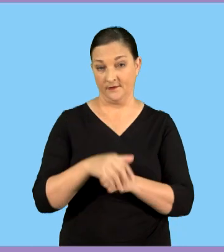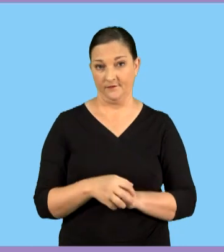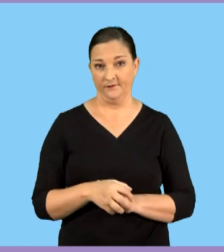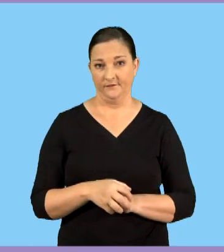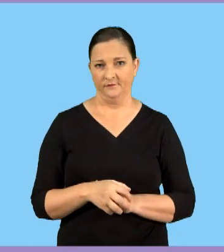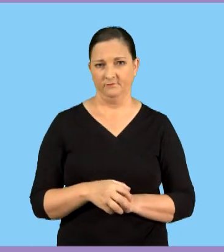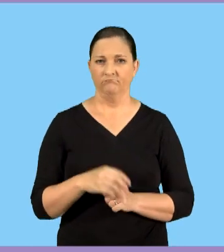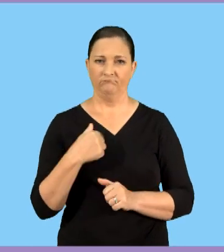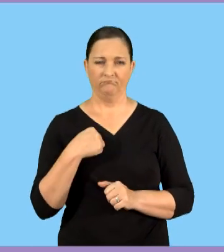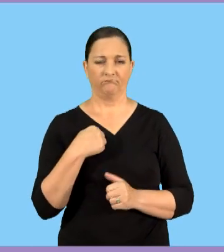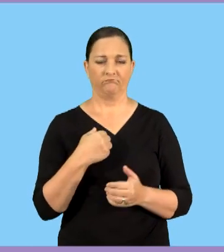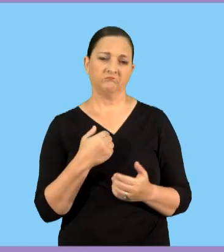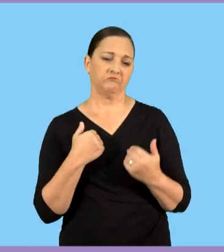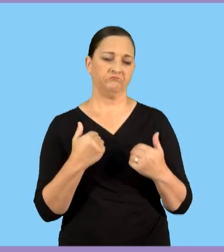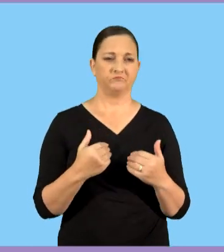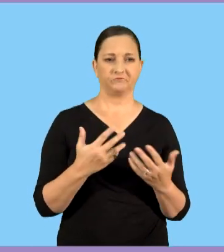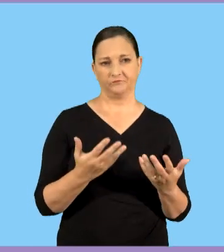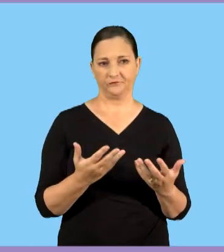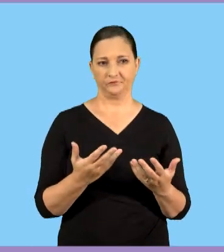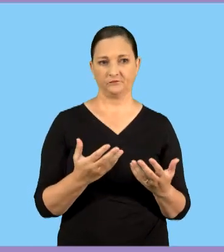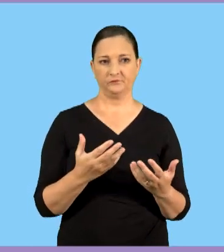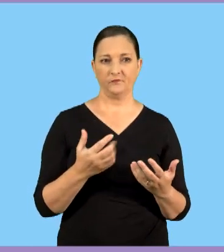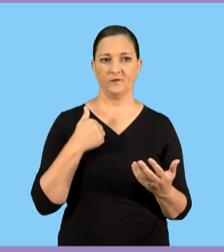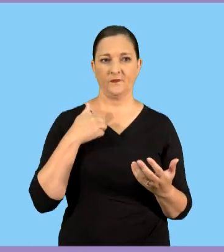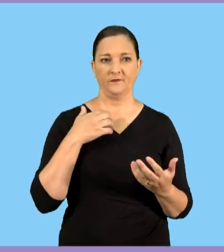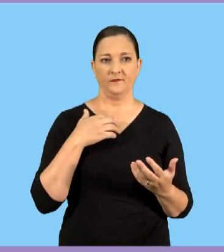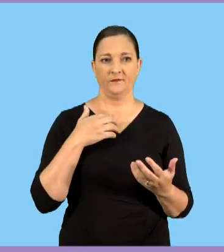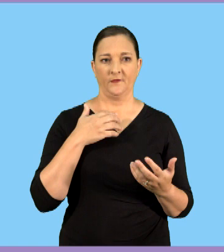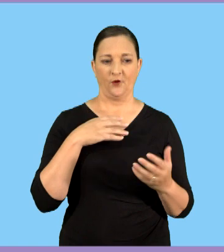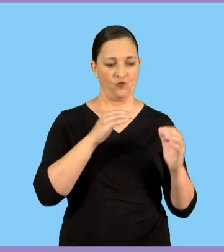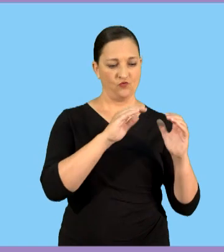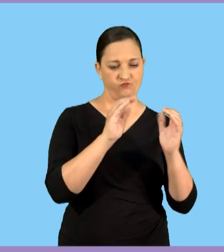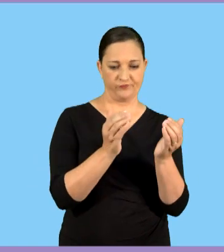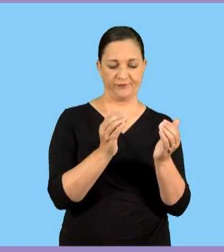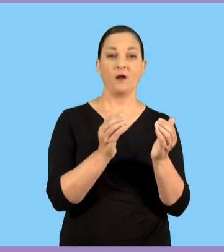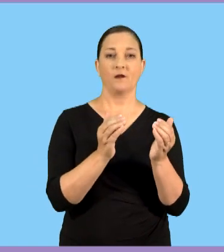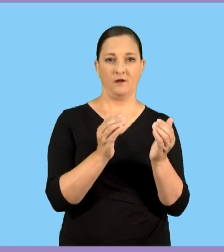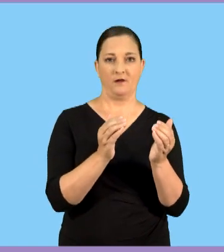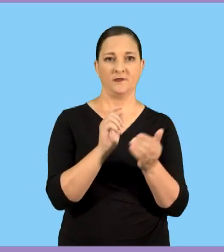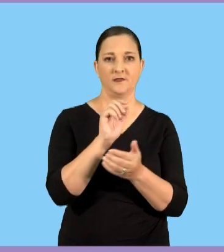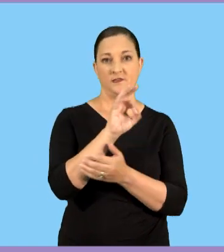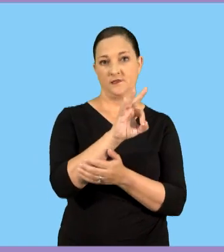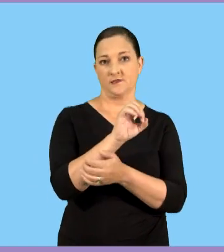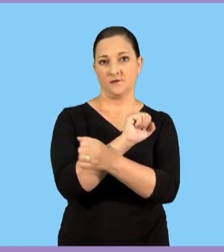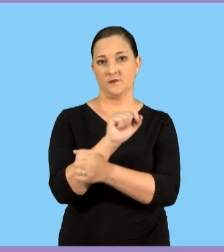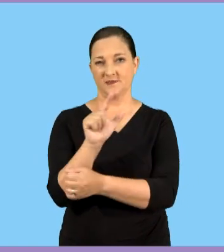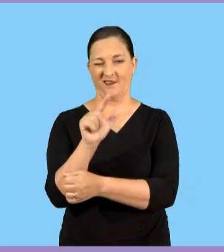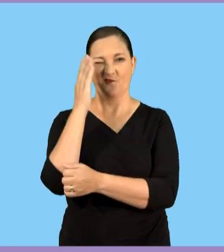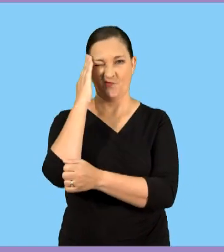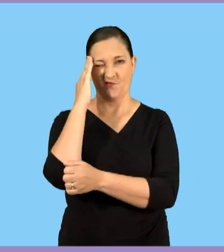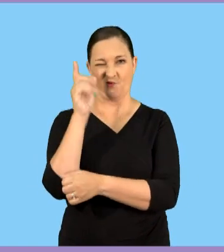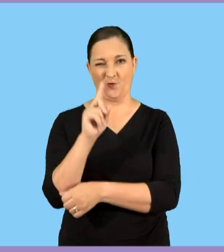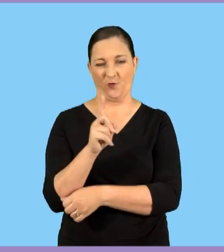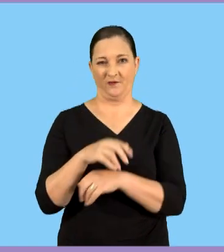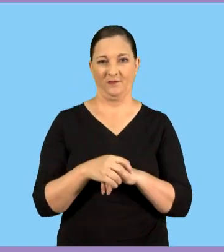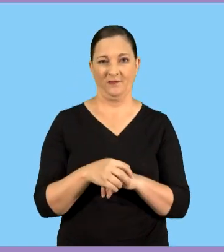multiplied by 7. So I can start off by saying that I am going to associate the 3 and the 7. And we know that